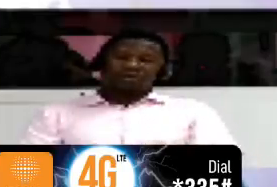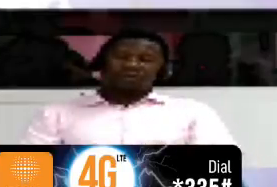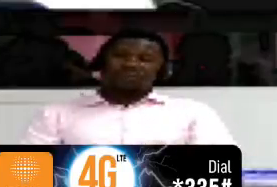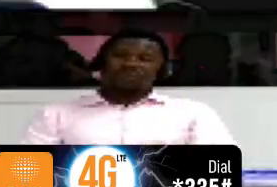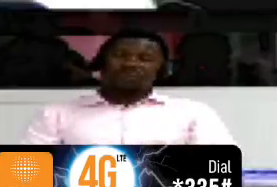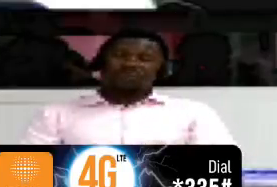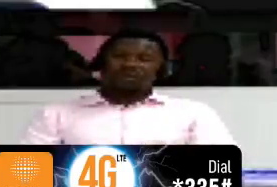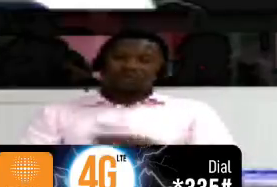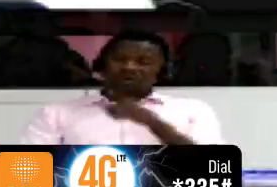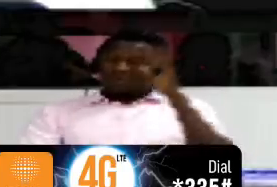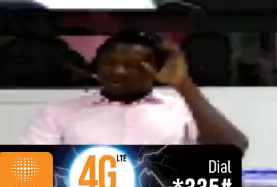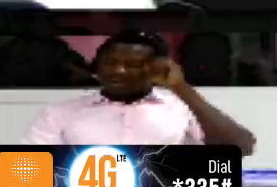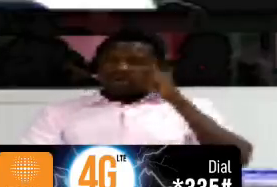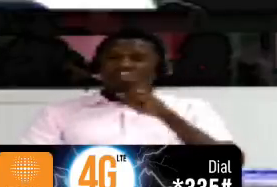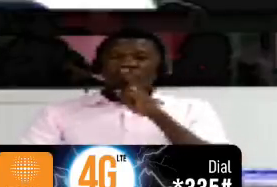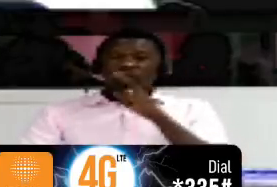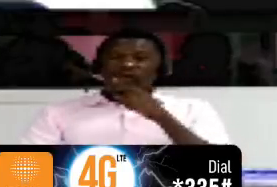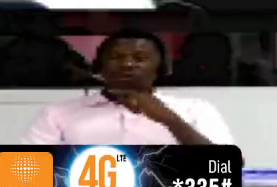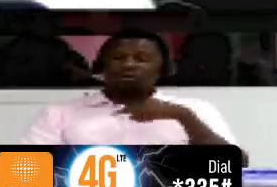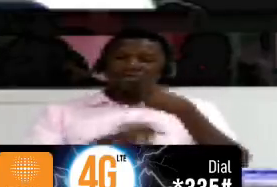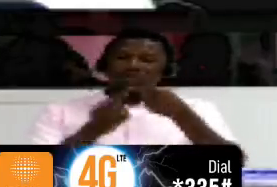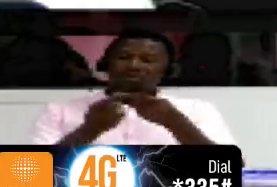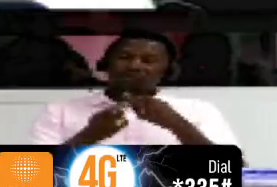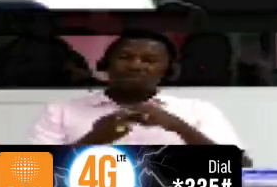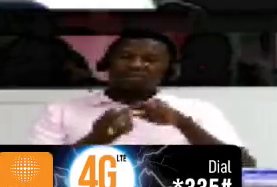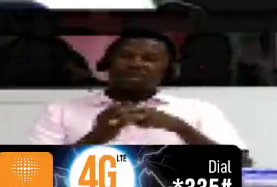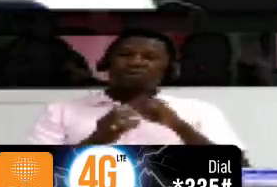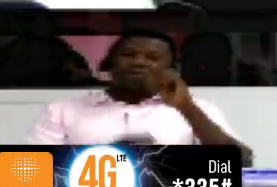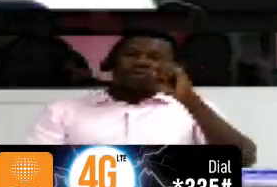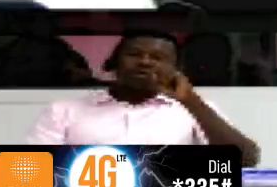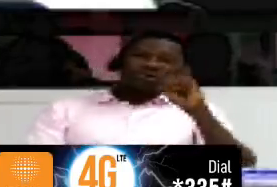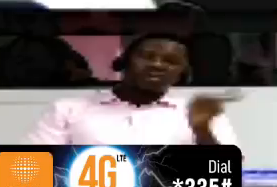being referred to as Oga? Yeah, Ajame, of course.